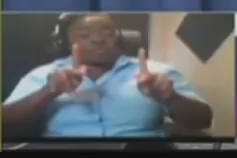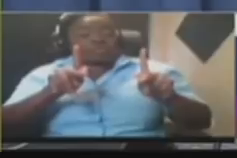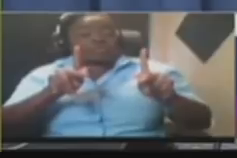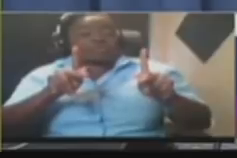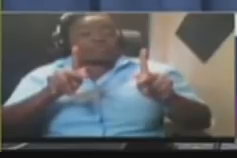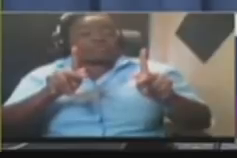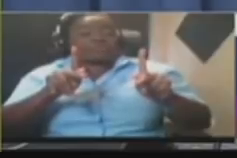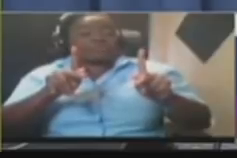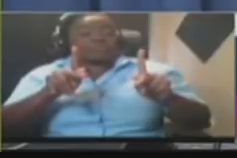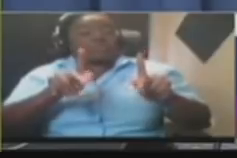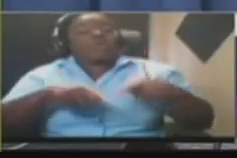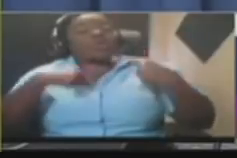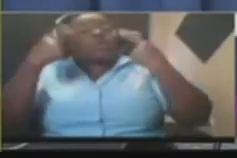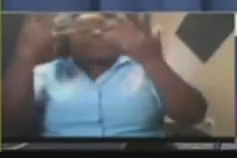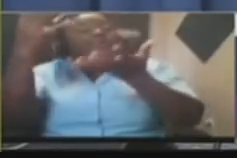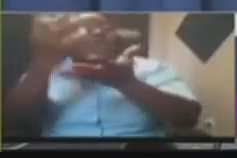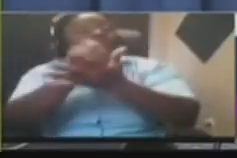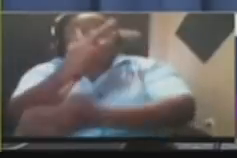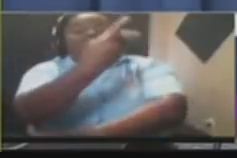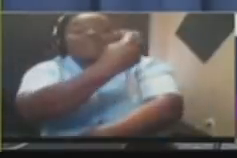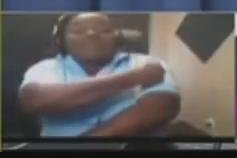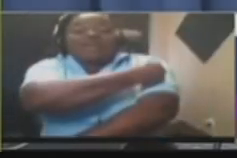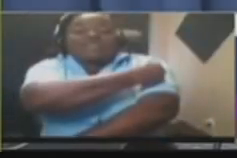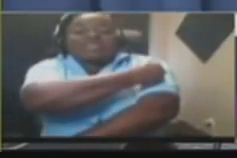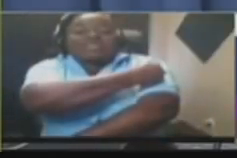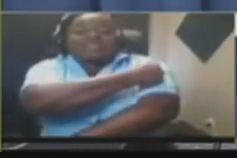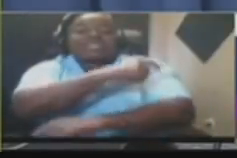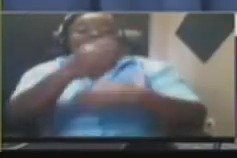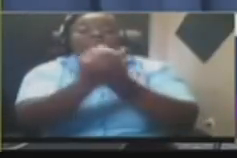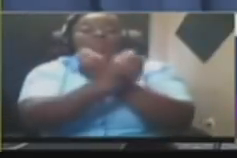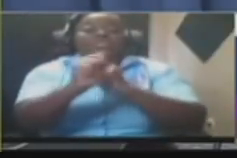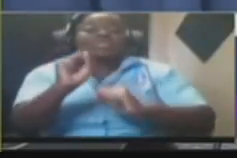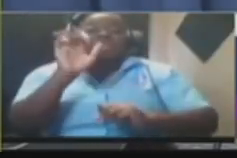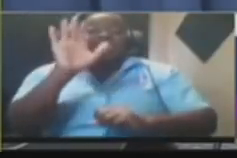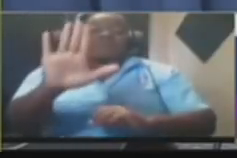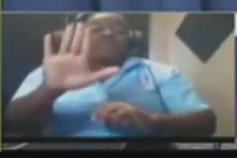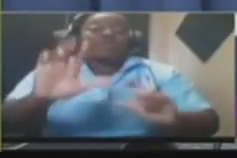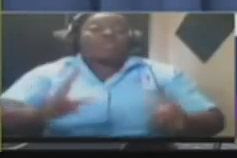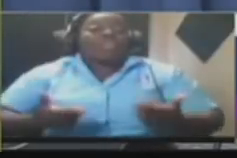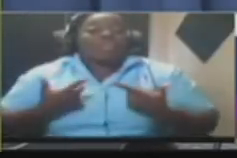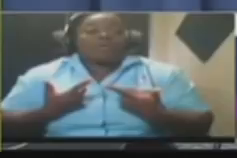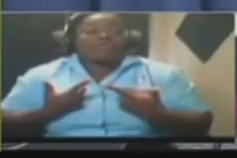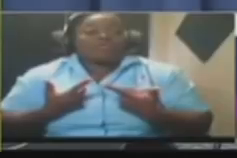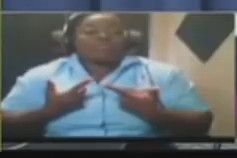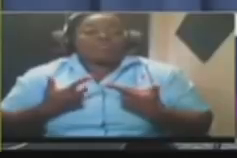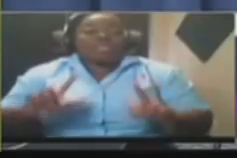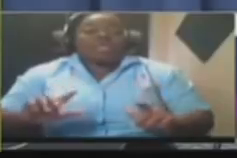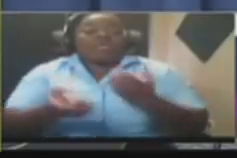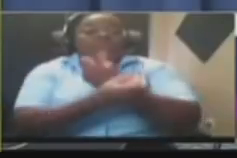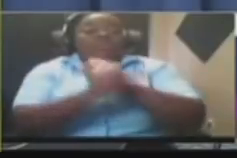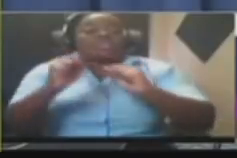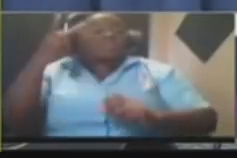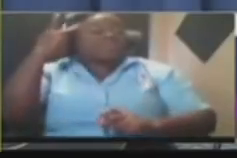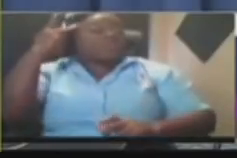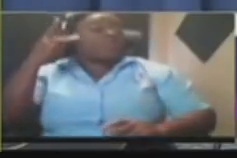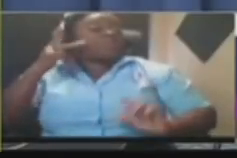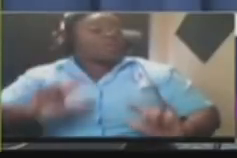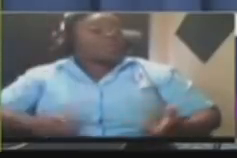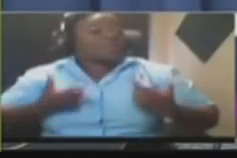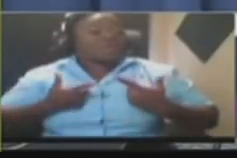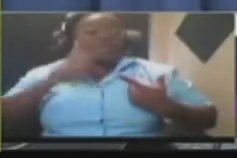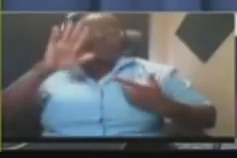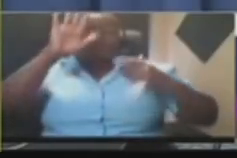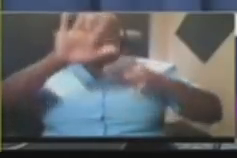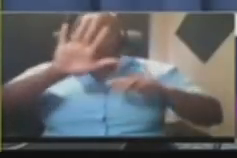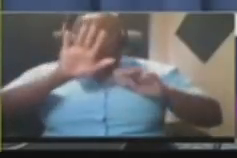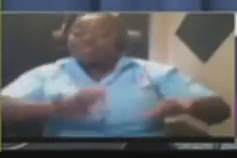you to take the vaccine. It will save your life. It may save your parents' life, your children's life. It will